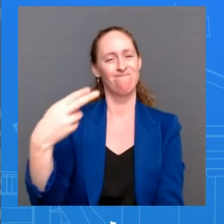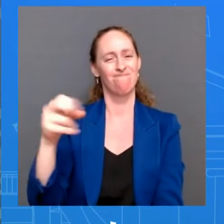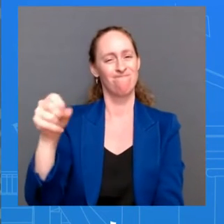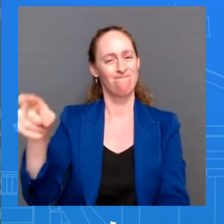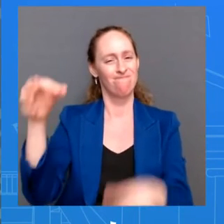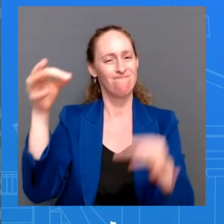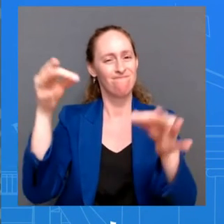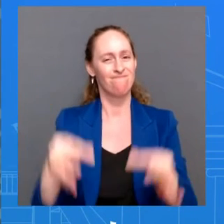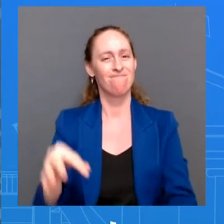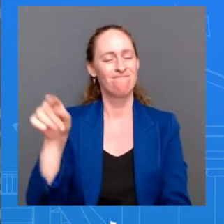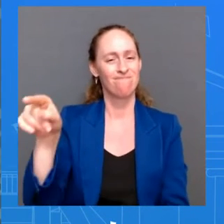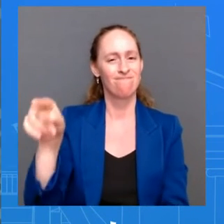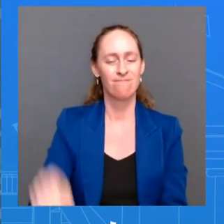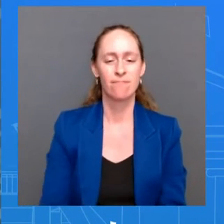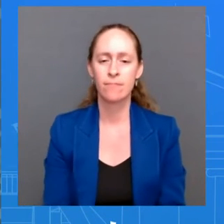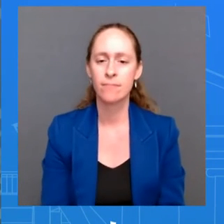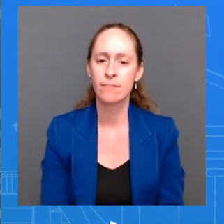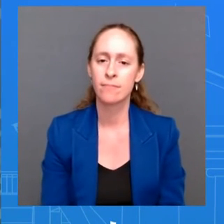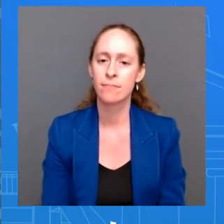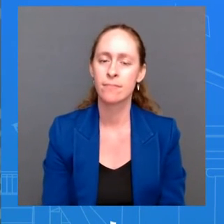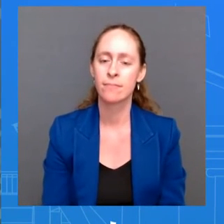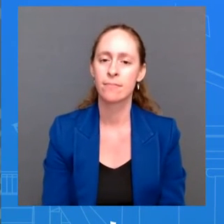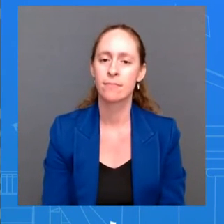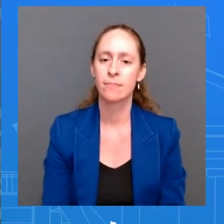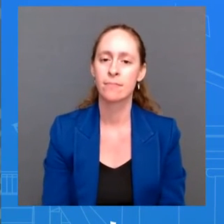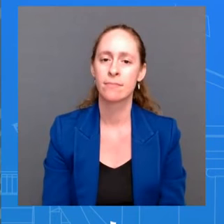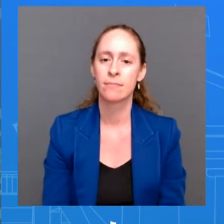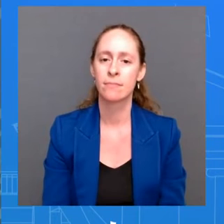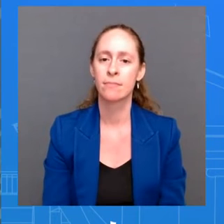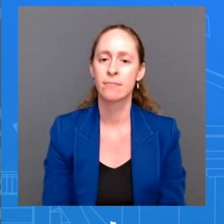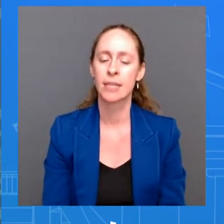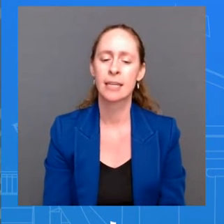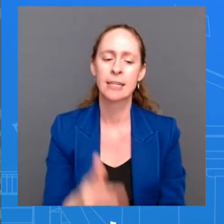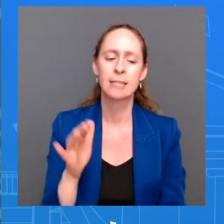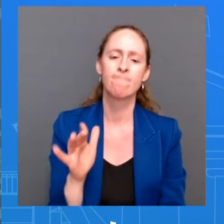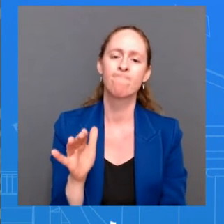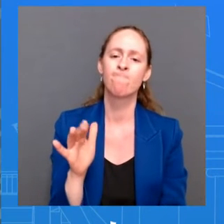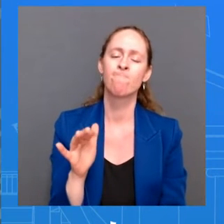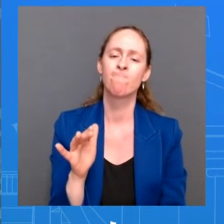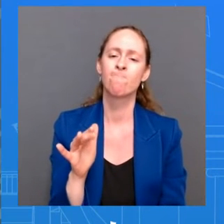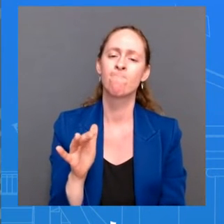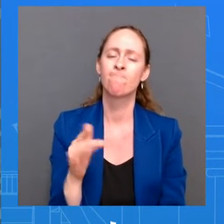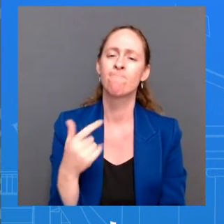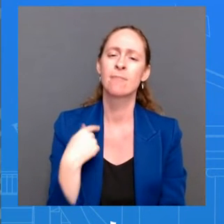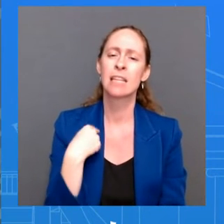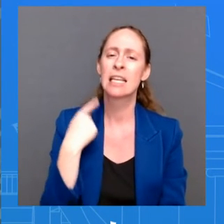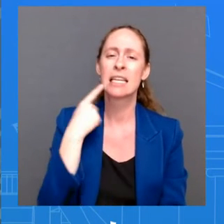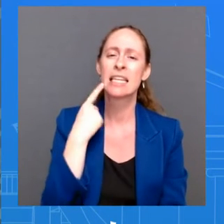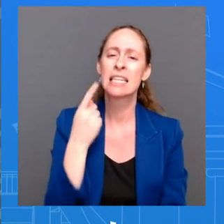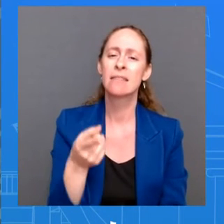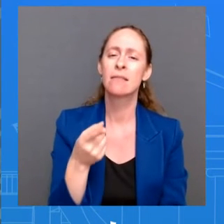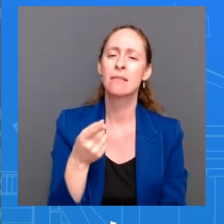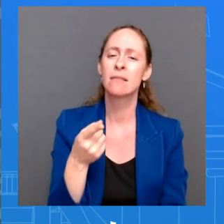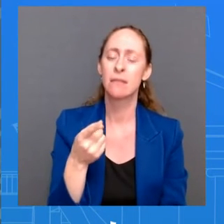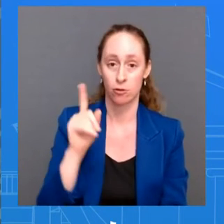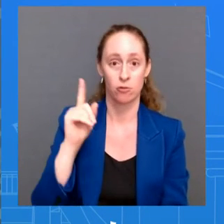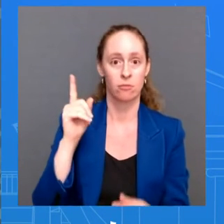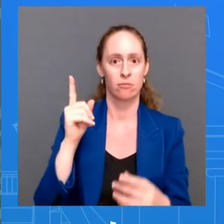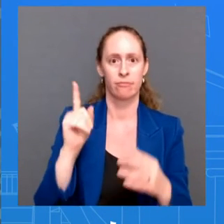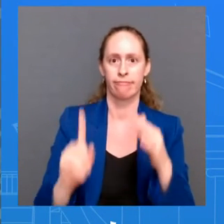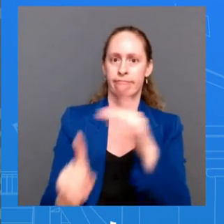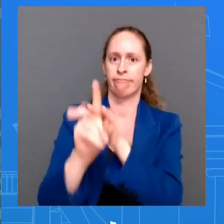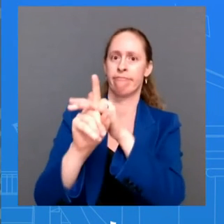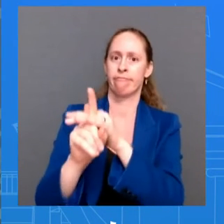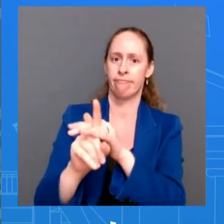when I believe the first cases was in mid-May, and in June we put together a comprehensive